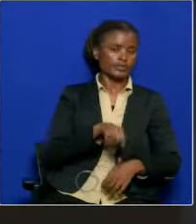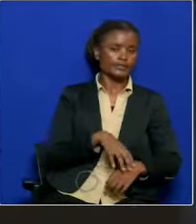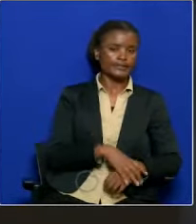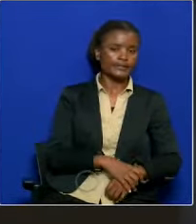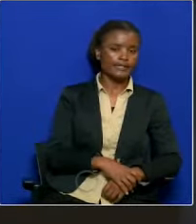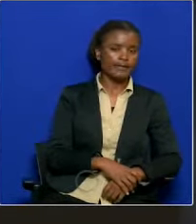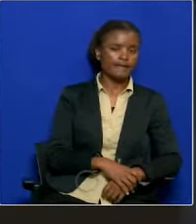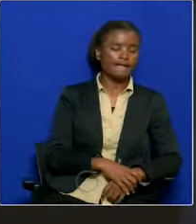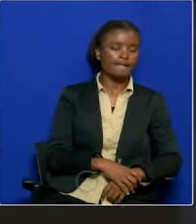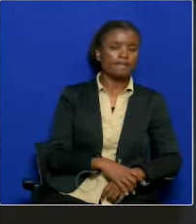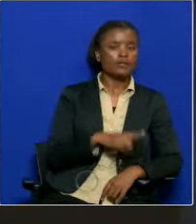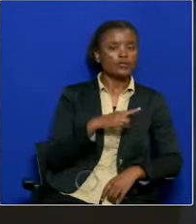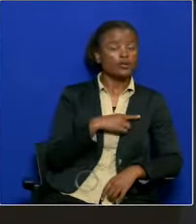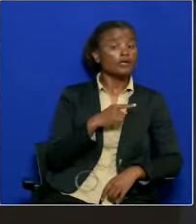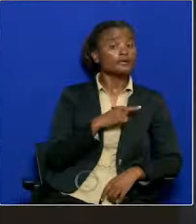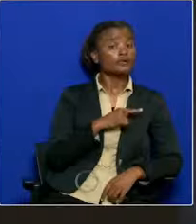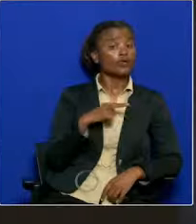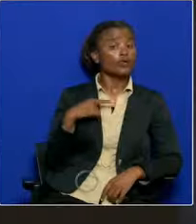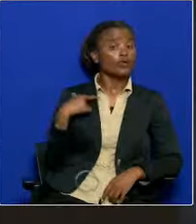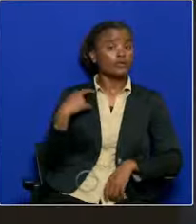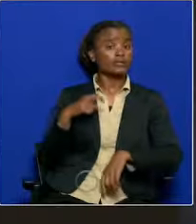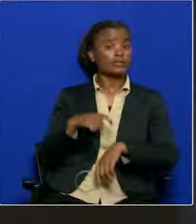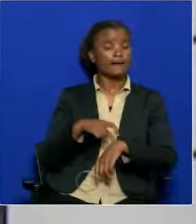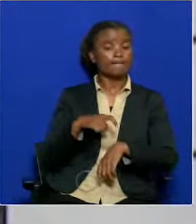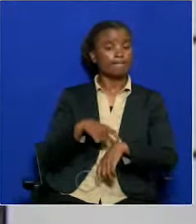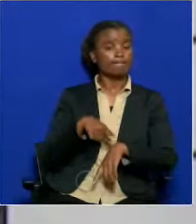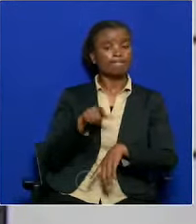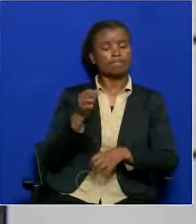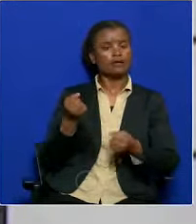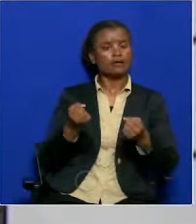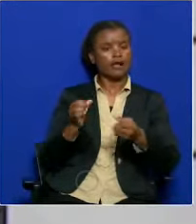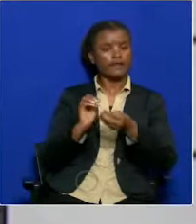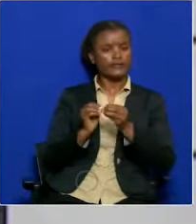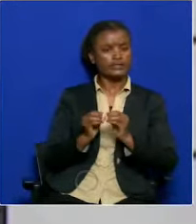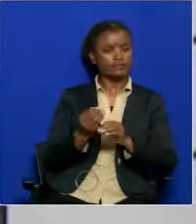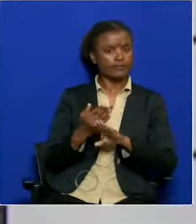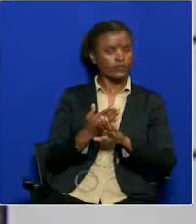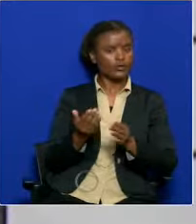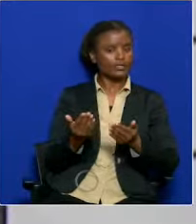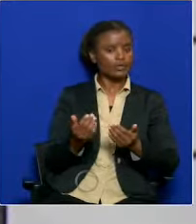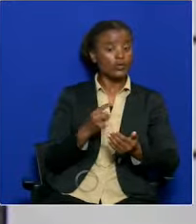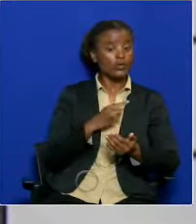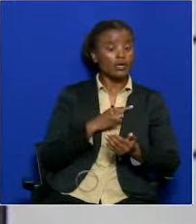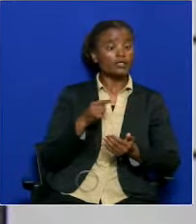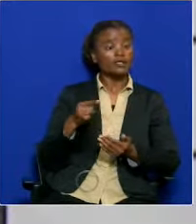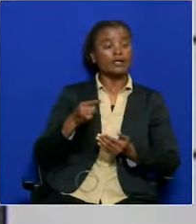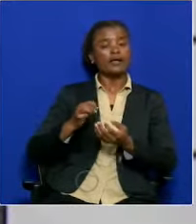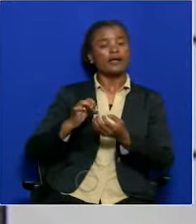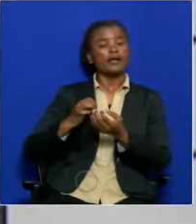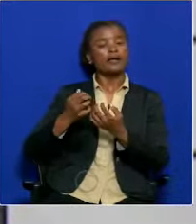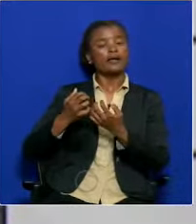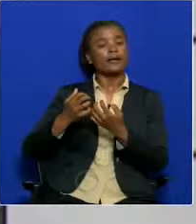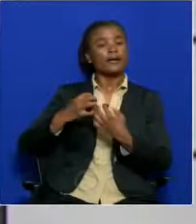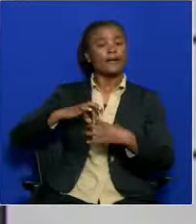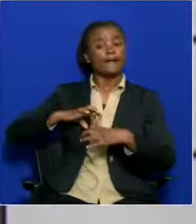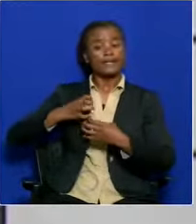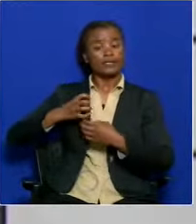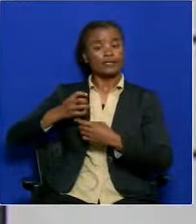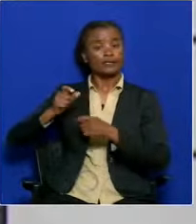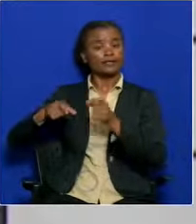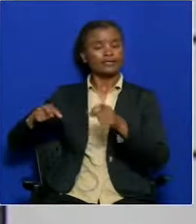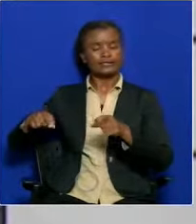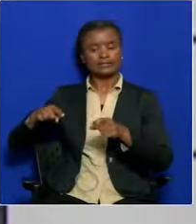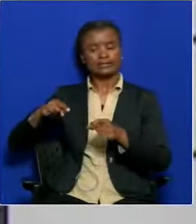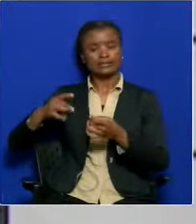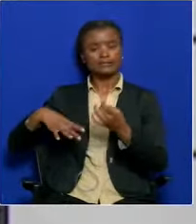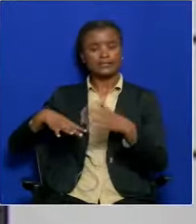longer than we expected, because yeah, these mechanics, sometimes other monies get chowed, you have to go and